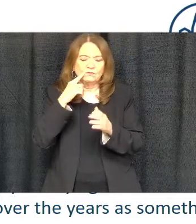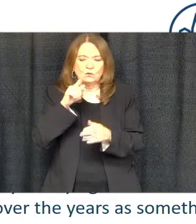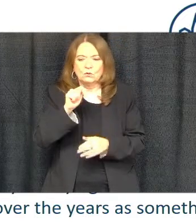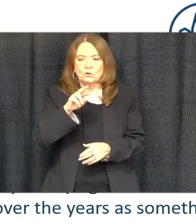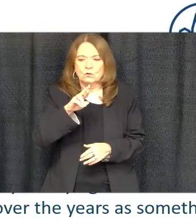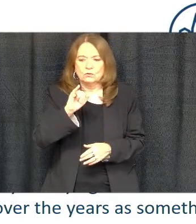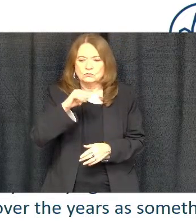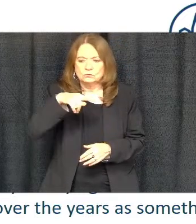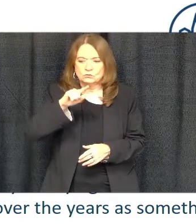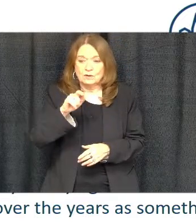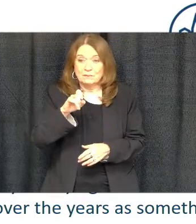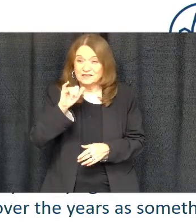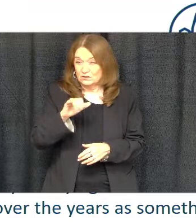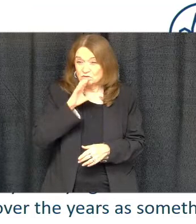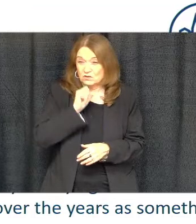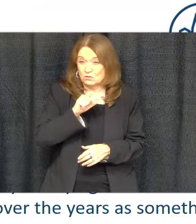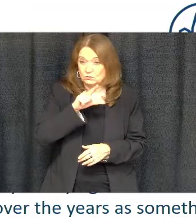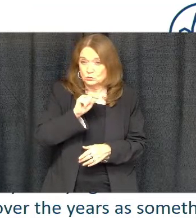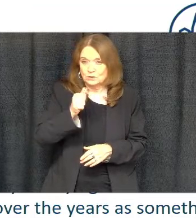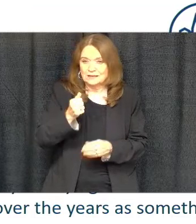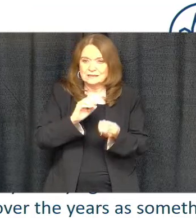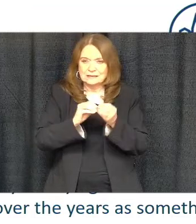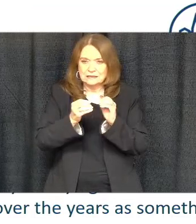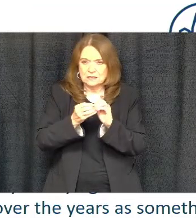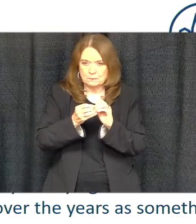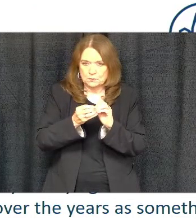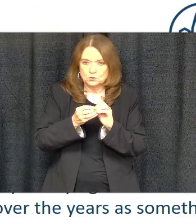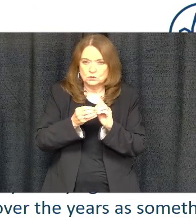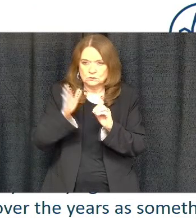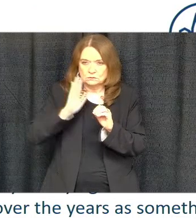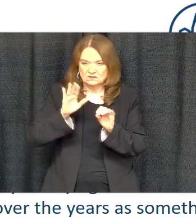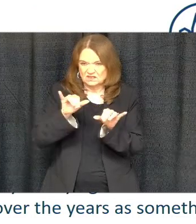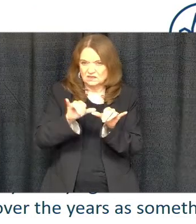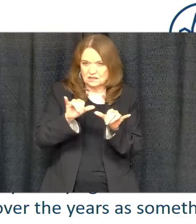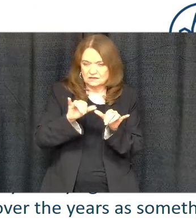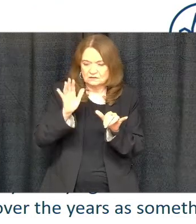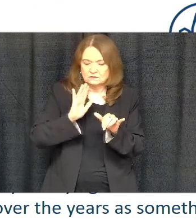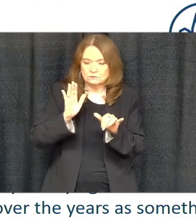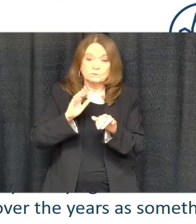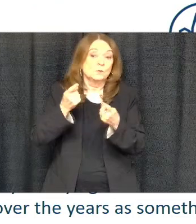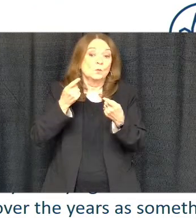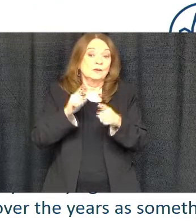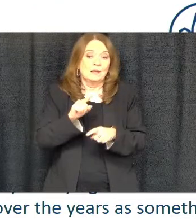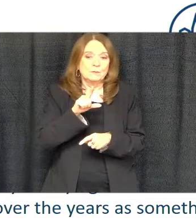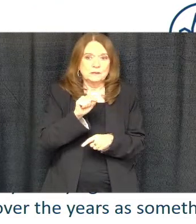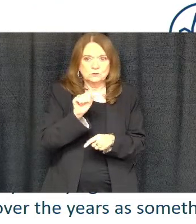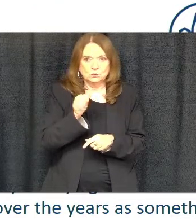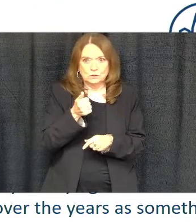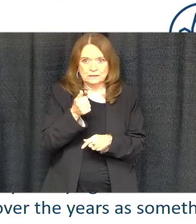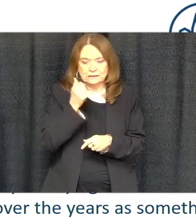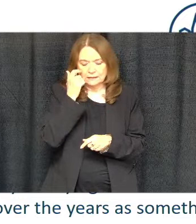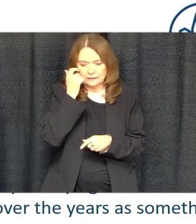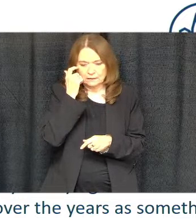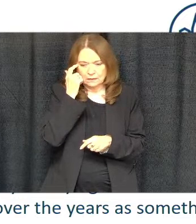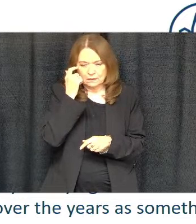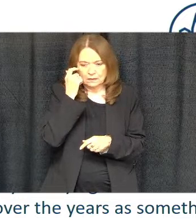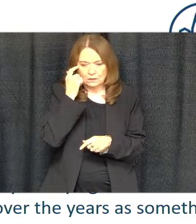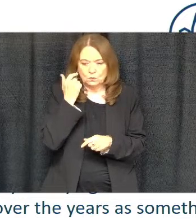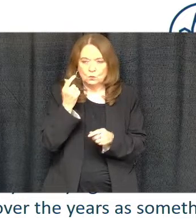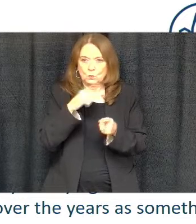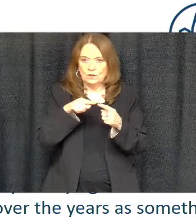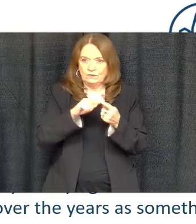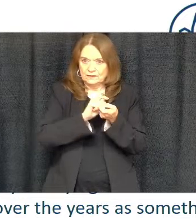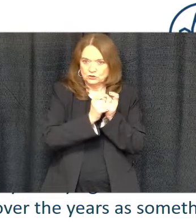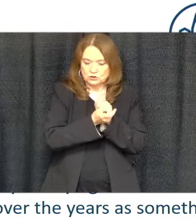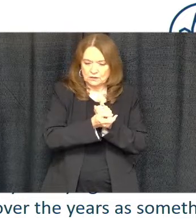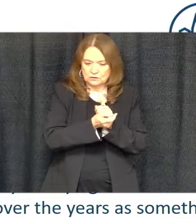the old 2010 numbers that were involved back then. What happened in the 2010 rewrite is